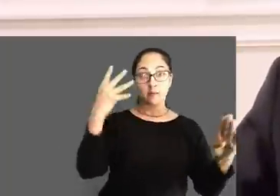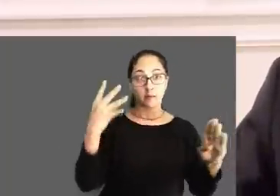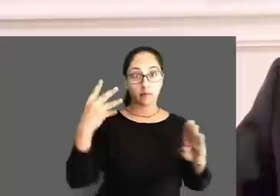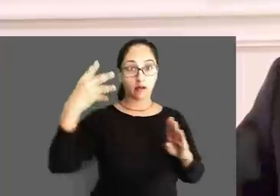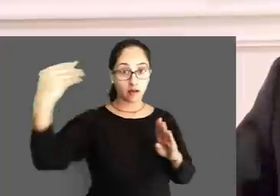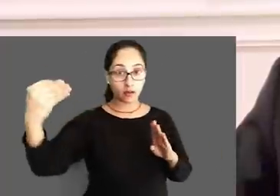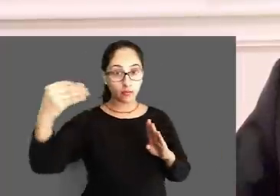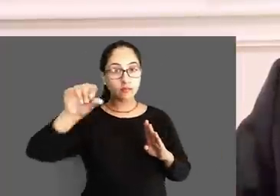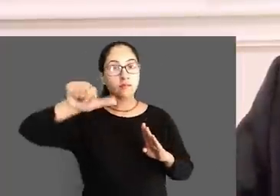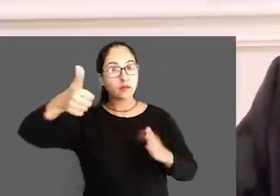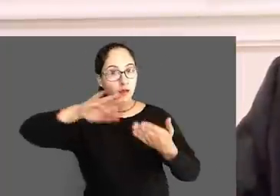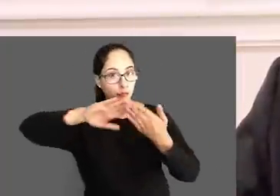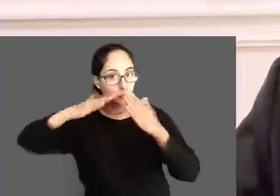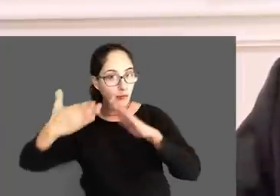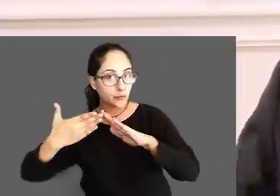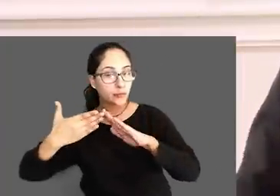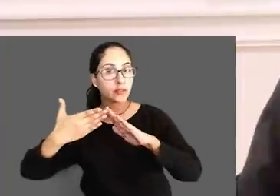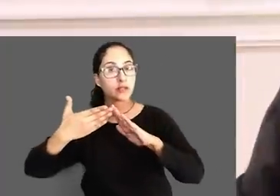And so